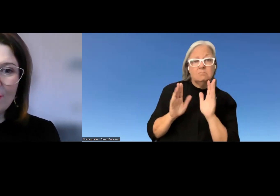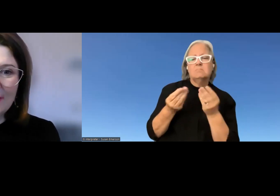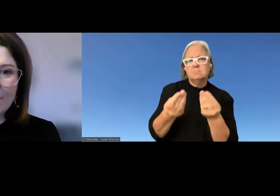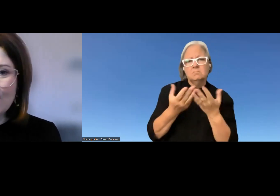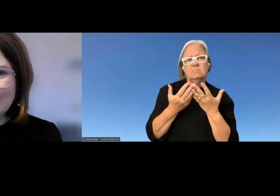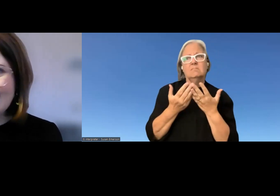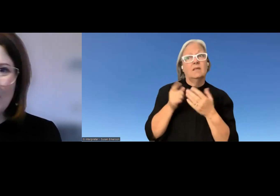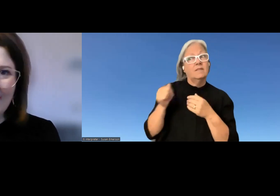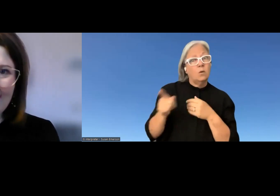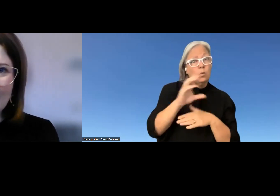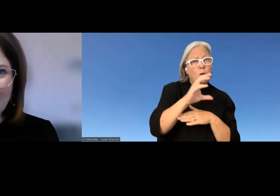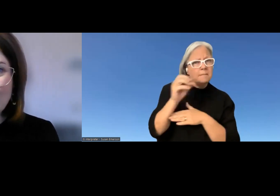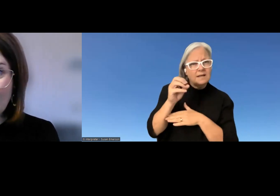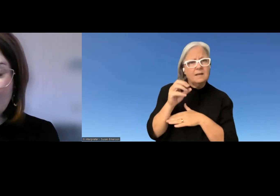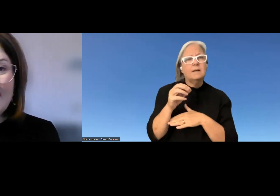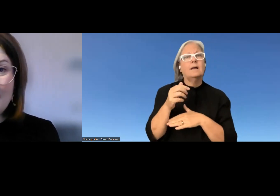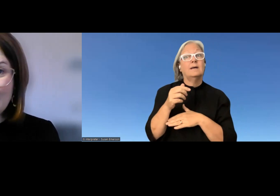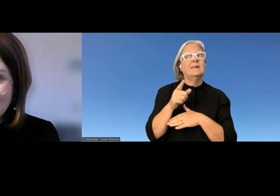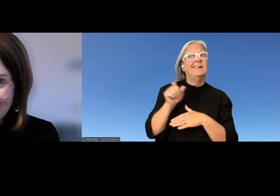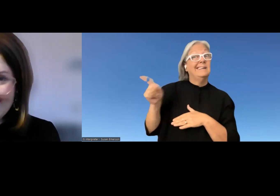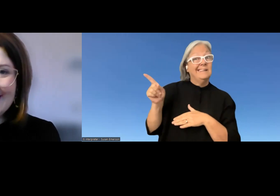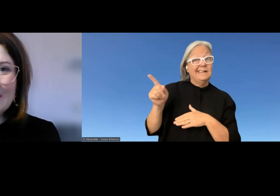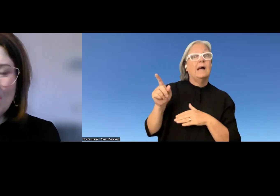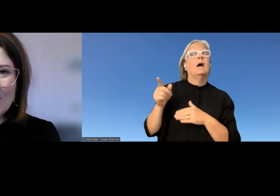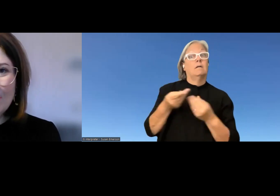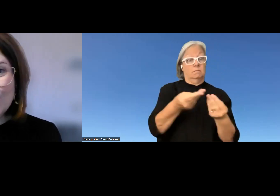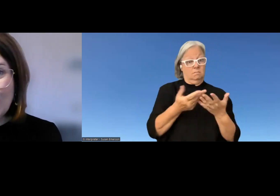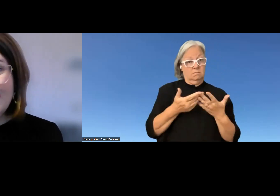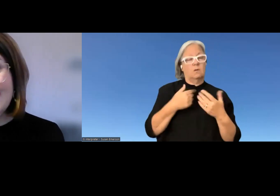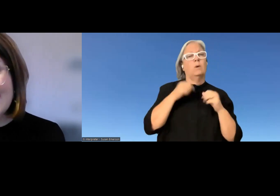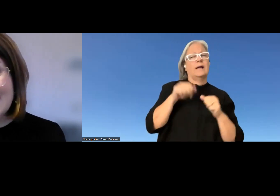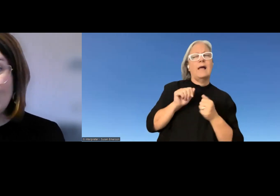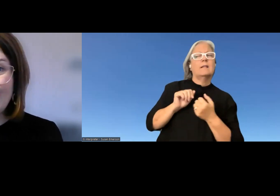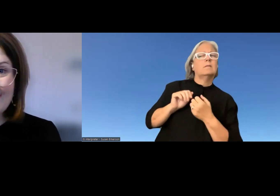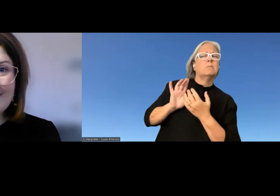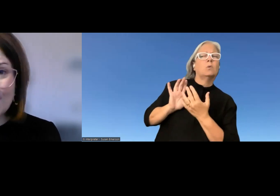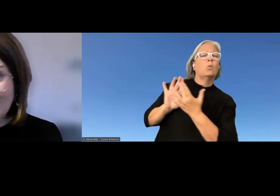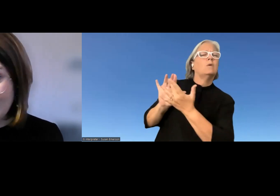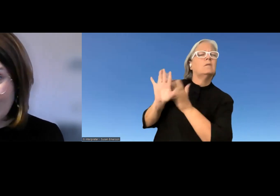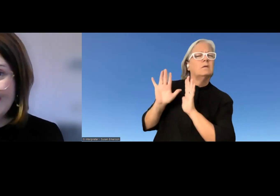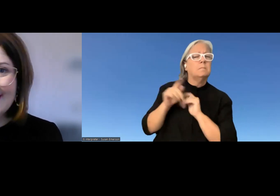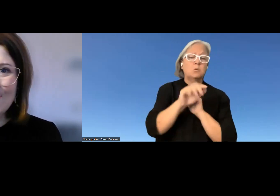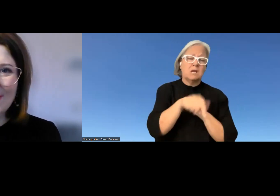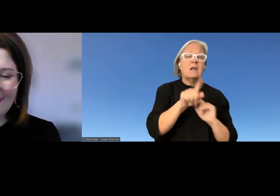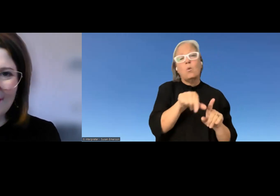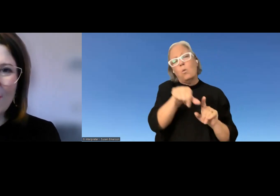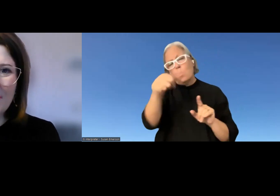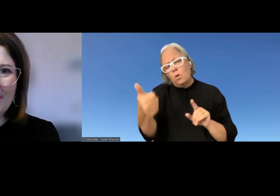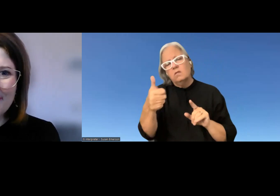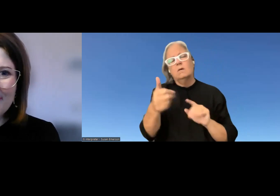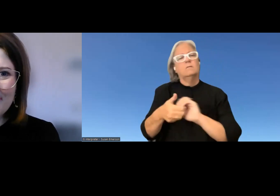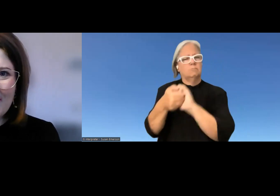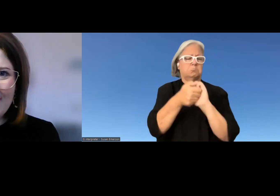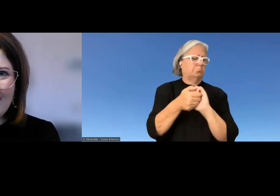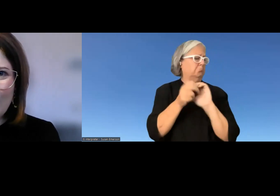that if we have questions, that we can get back to them. But yes, it is possible to nominate someone else, so another organization, another